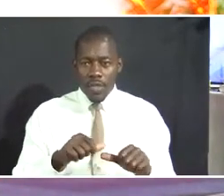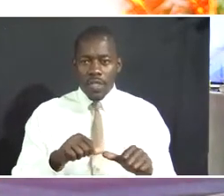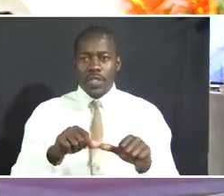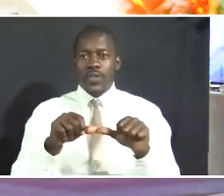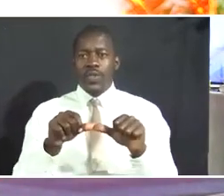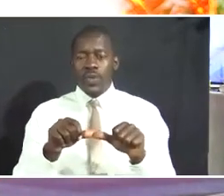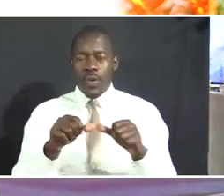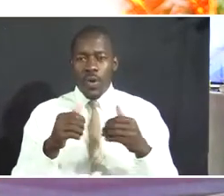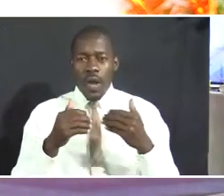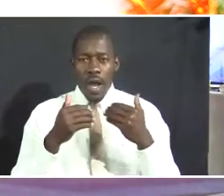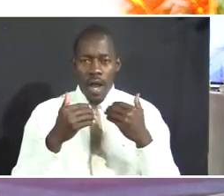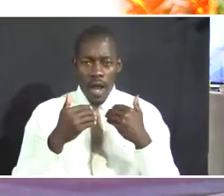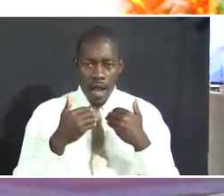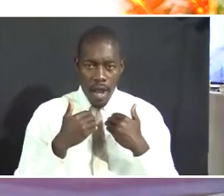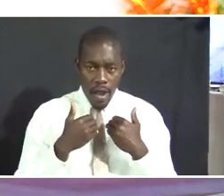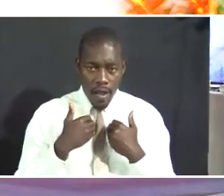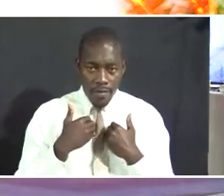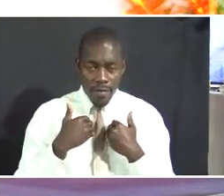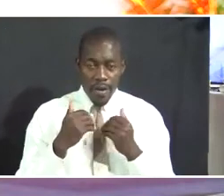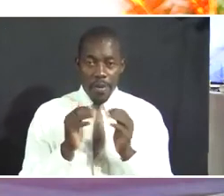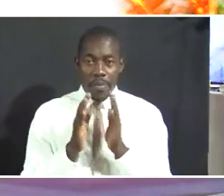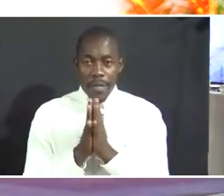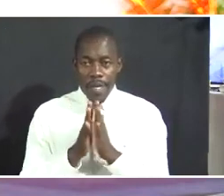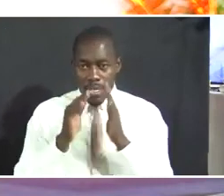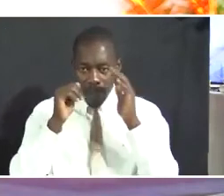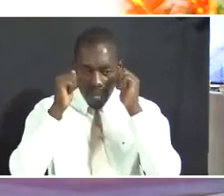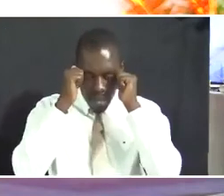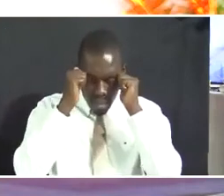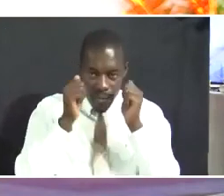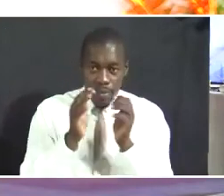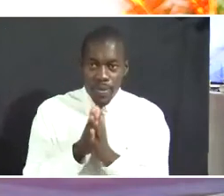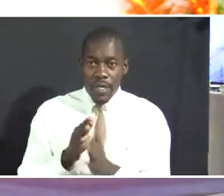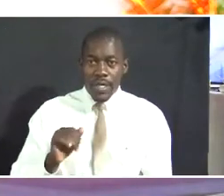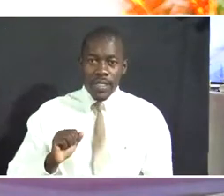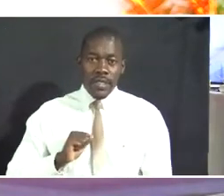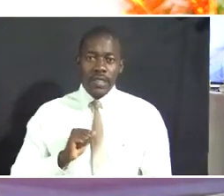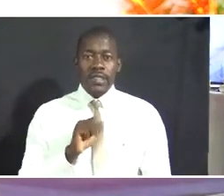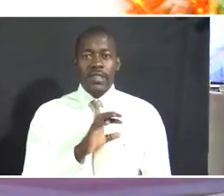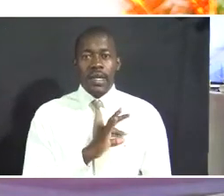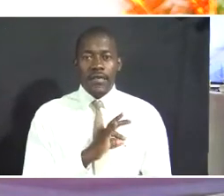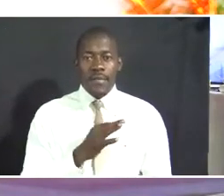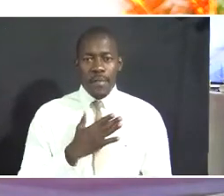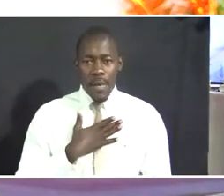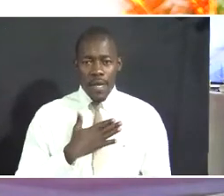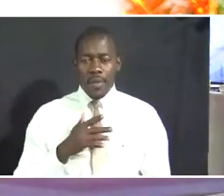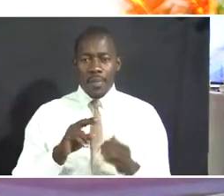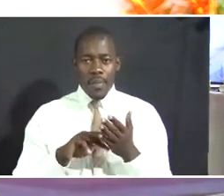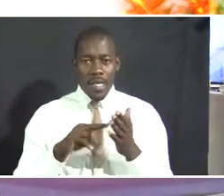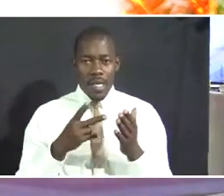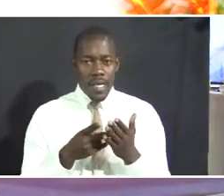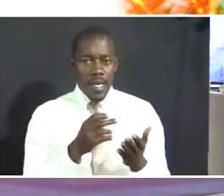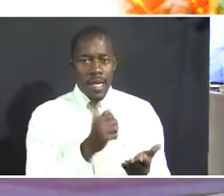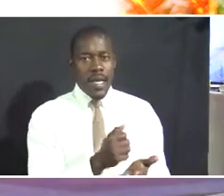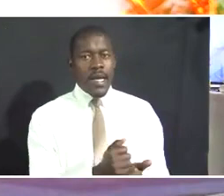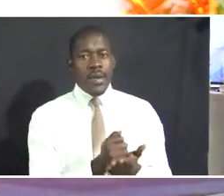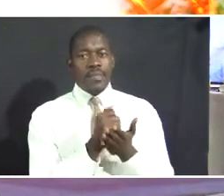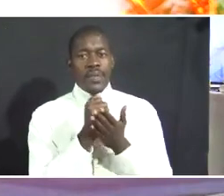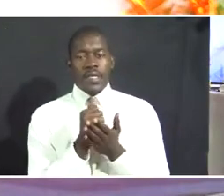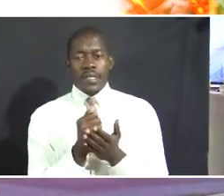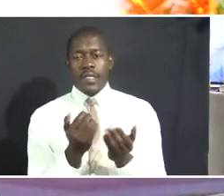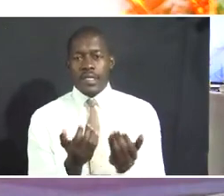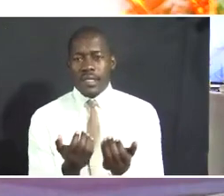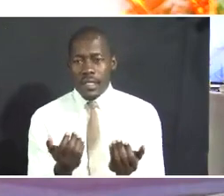my prayer life, it means I will impact the same to our young ones. I will only be able to reflect what